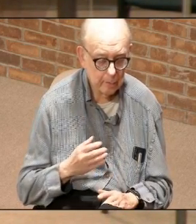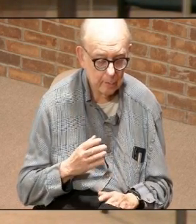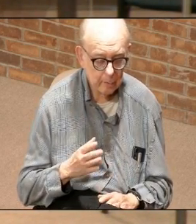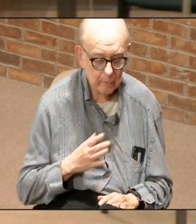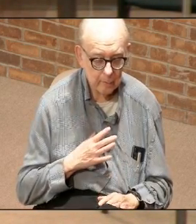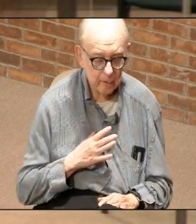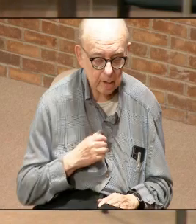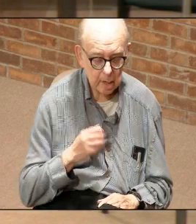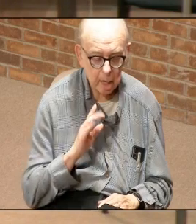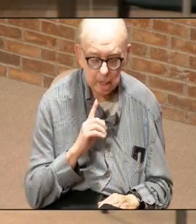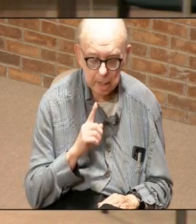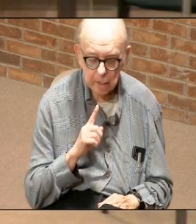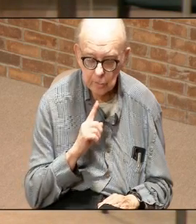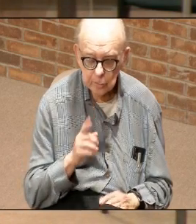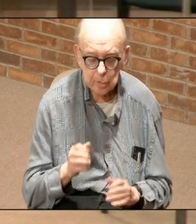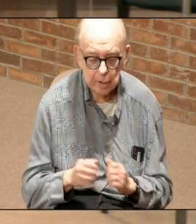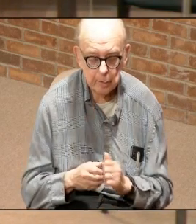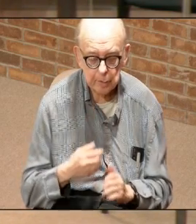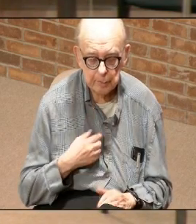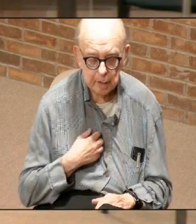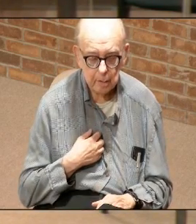still with me." Okay?